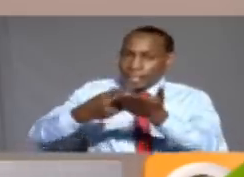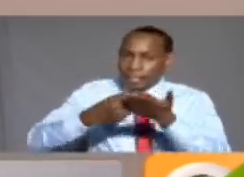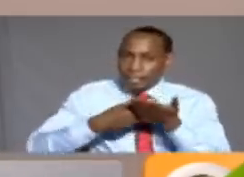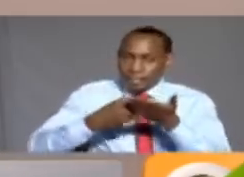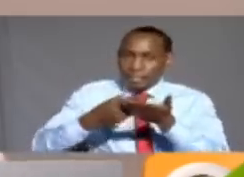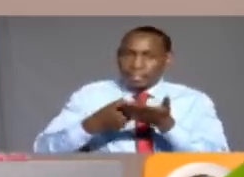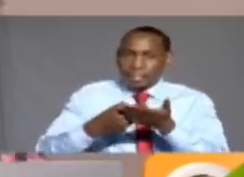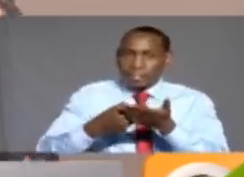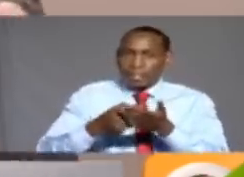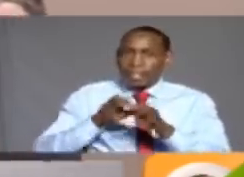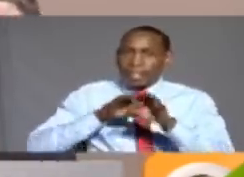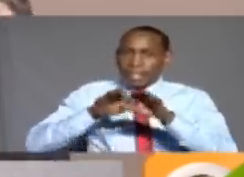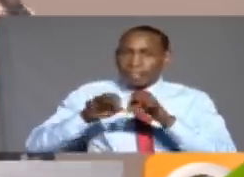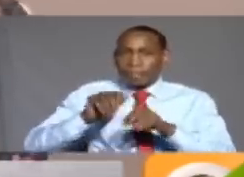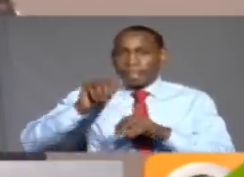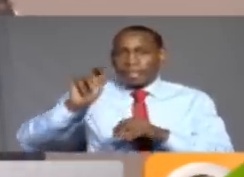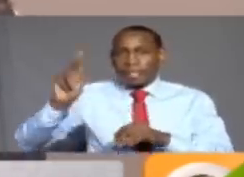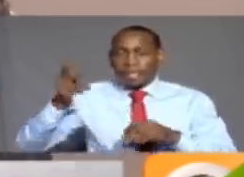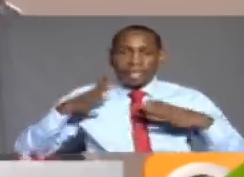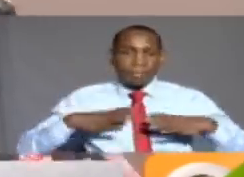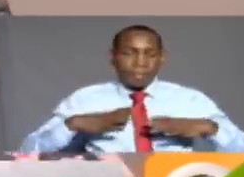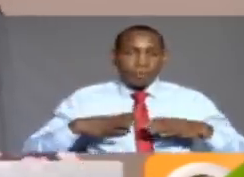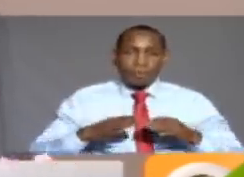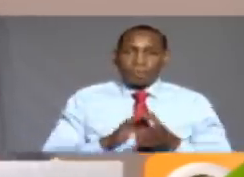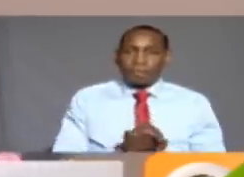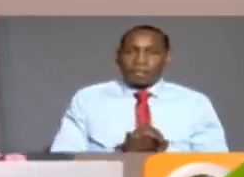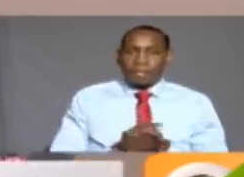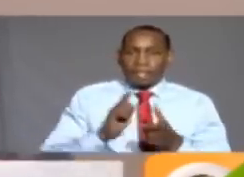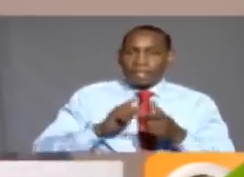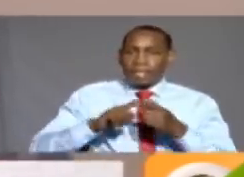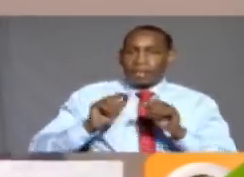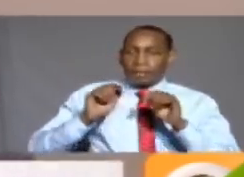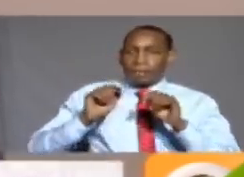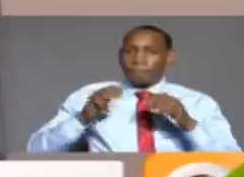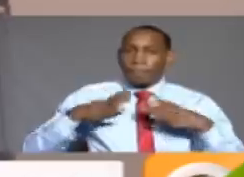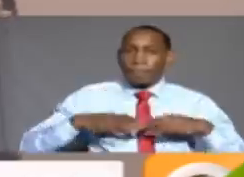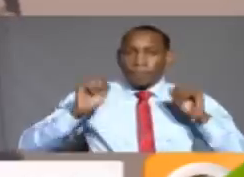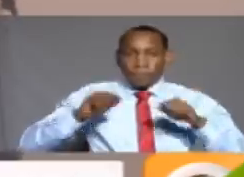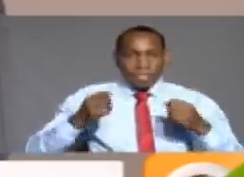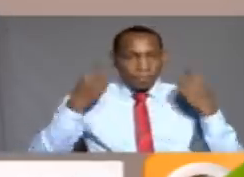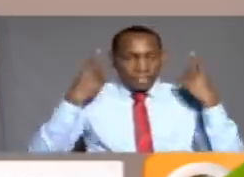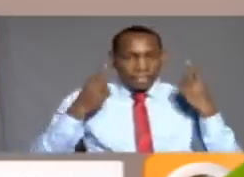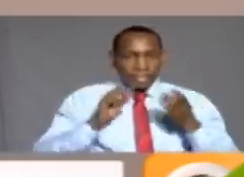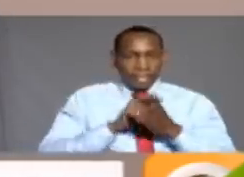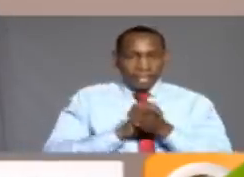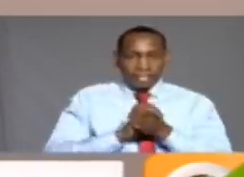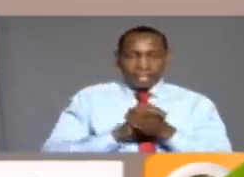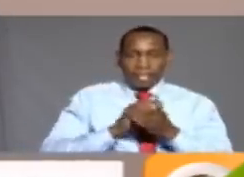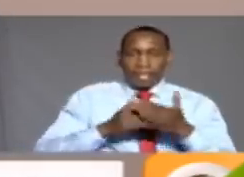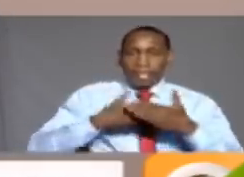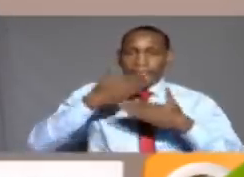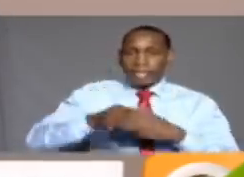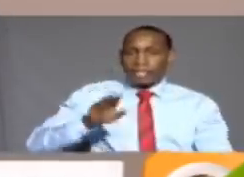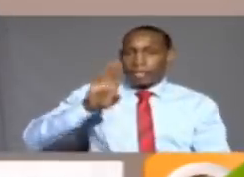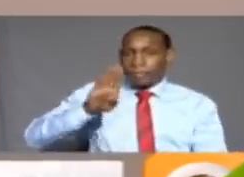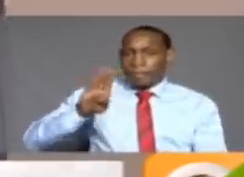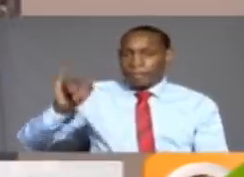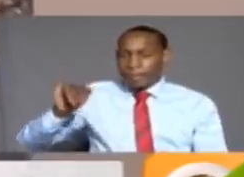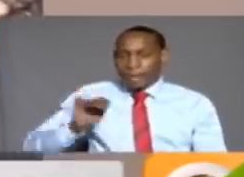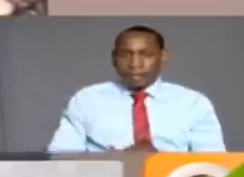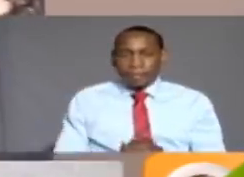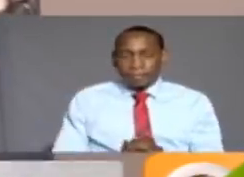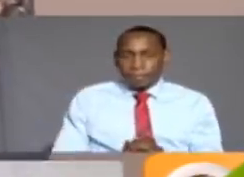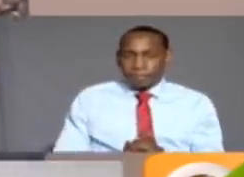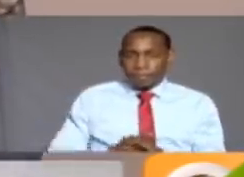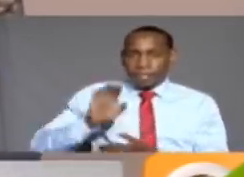open it up to the rest of Kenyans, period. And then maybe people can appreciate. From handshake, then we move to BBI. Hussein,